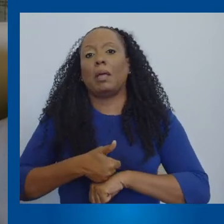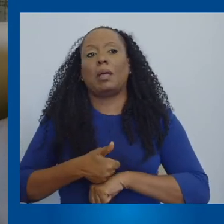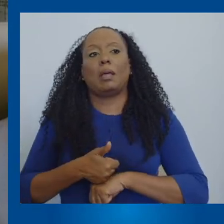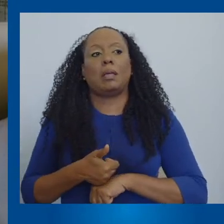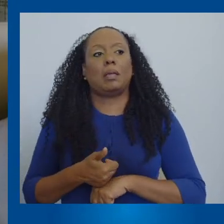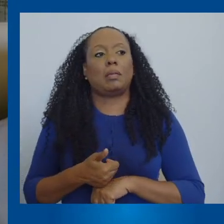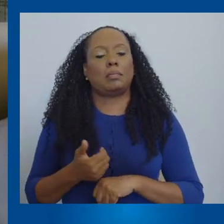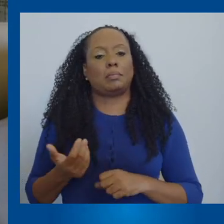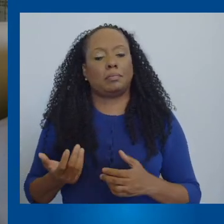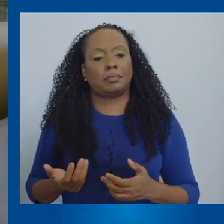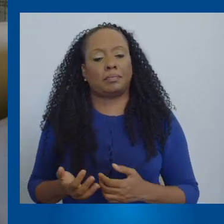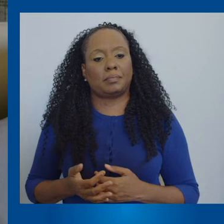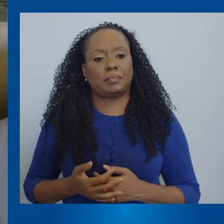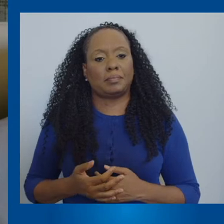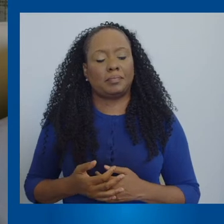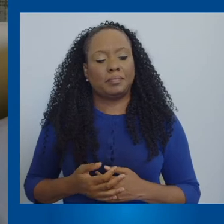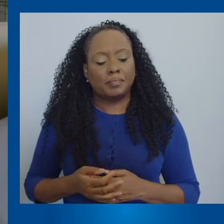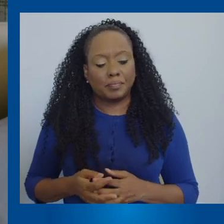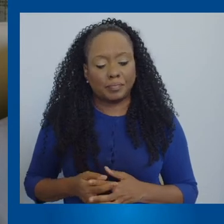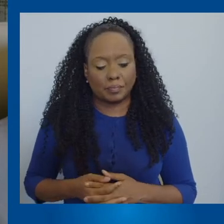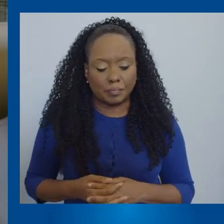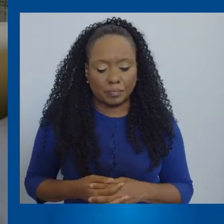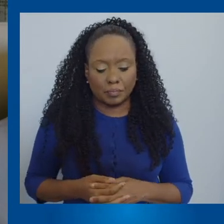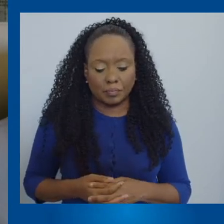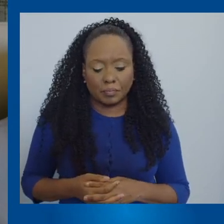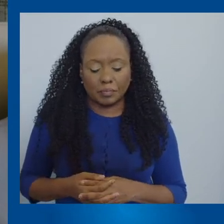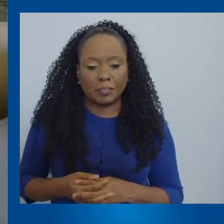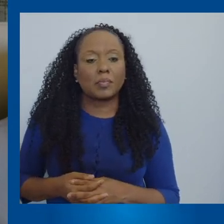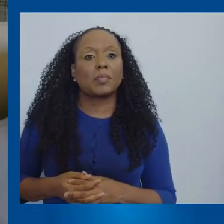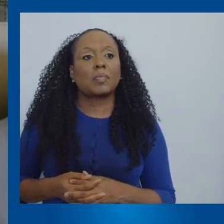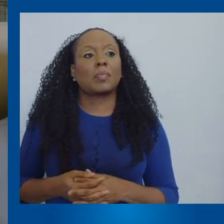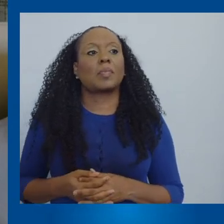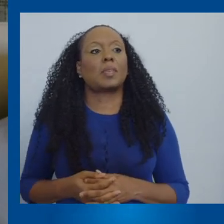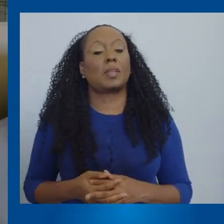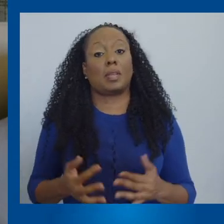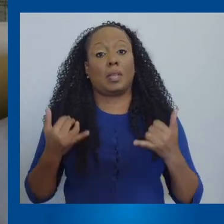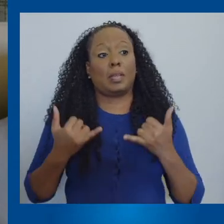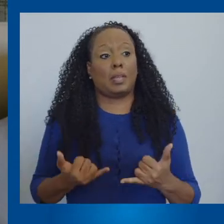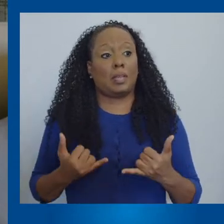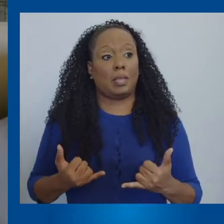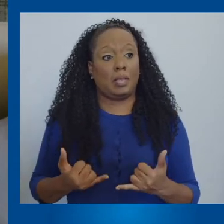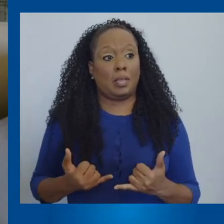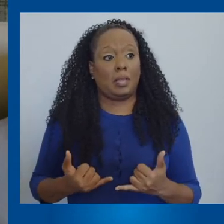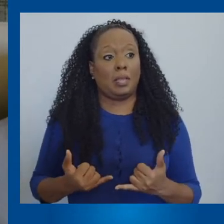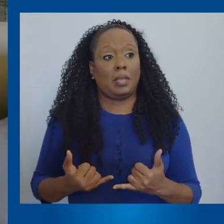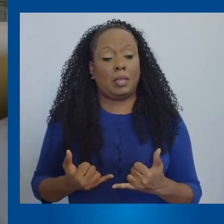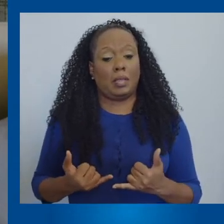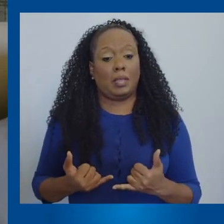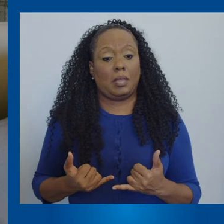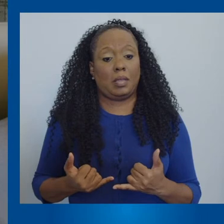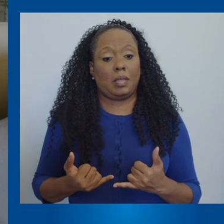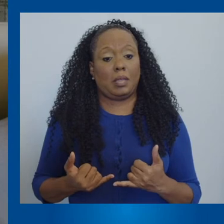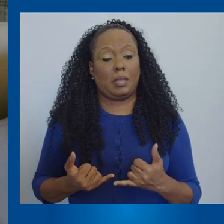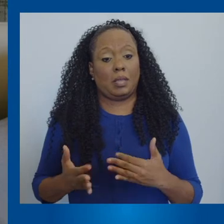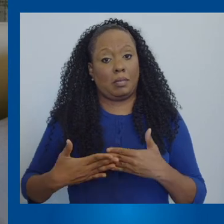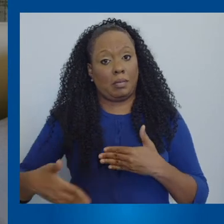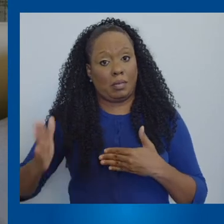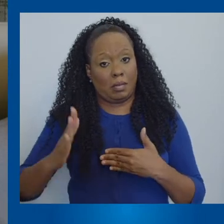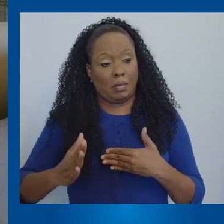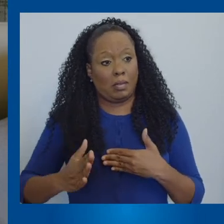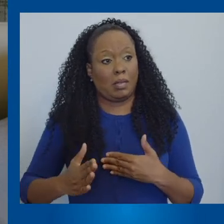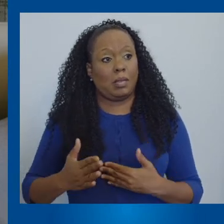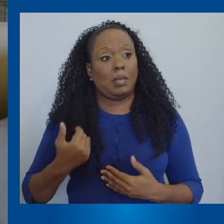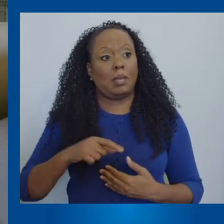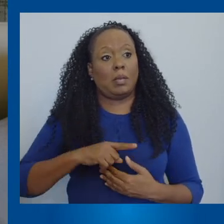our suggestions. And then, coming forward from today and from today's UNEP report, we need to make sure that the national